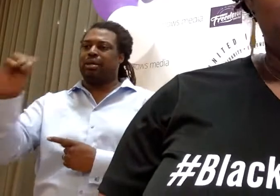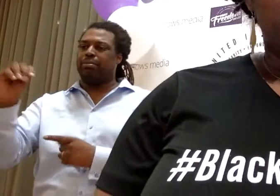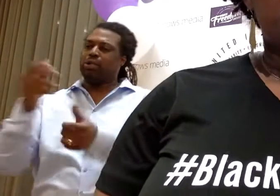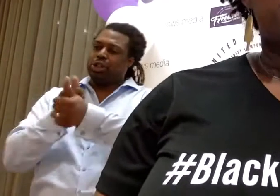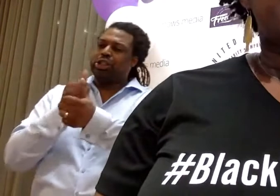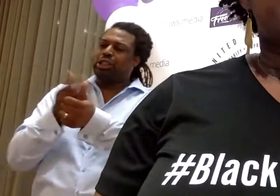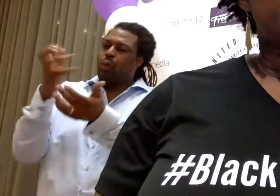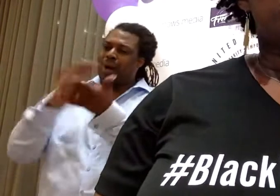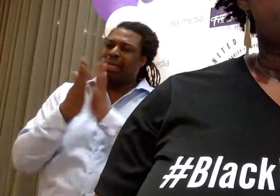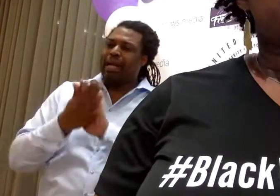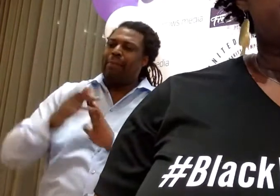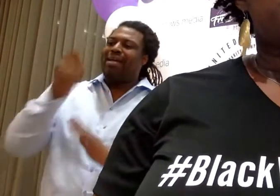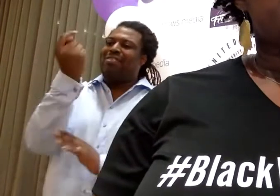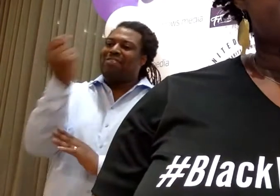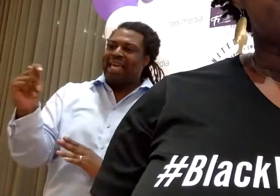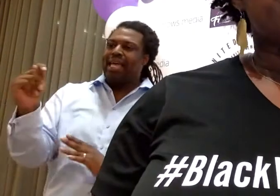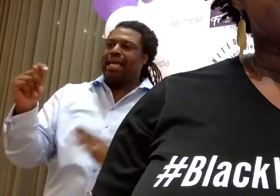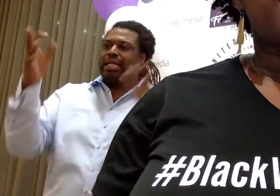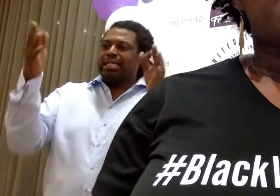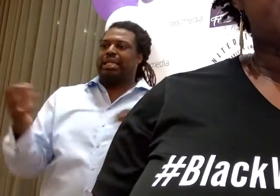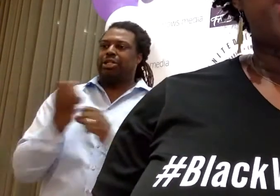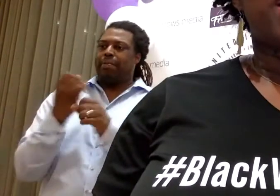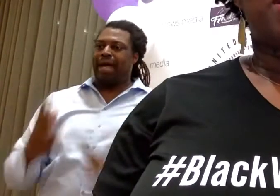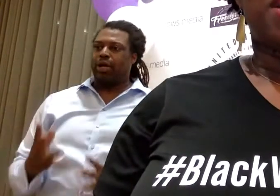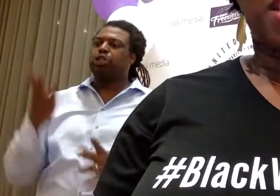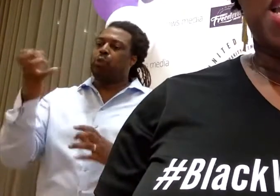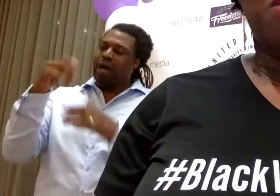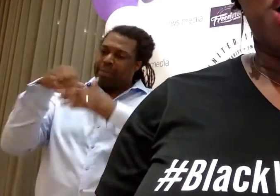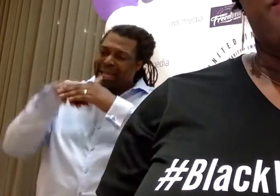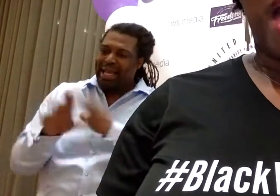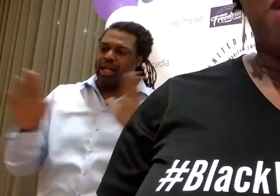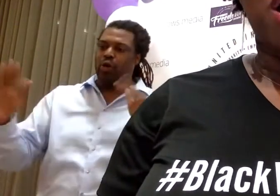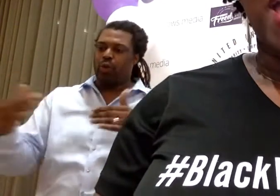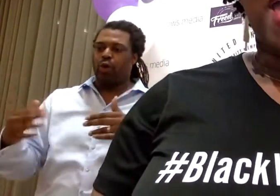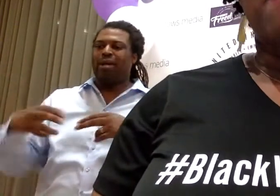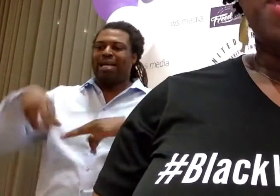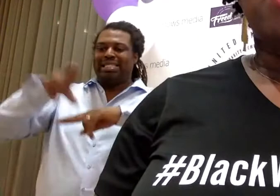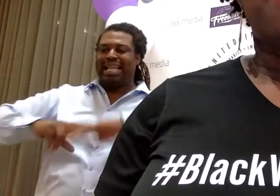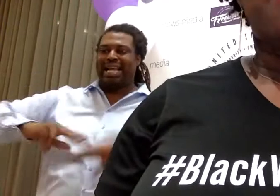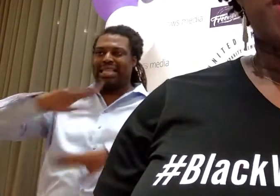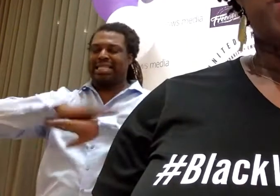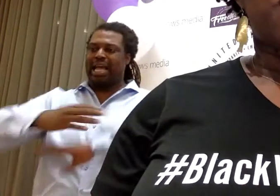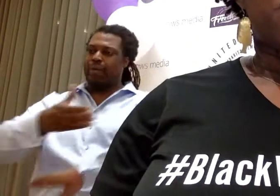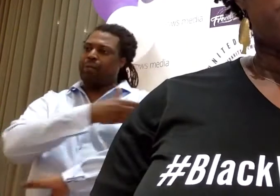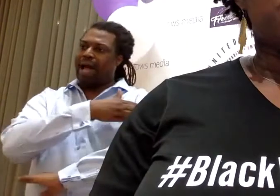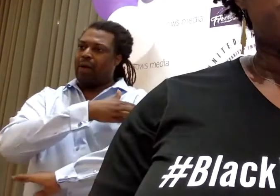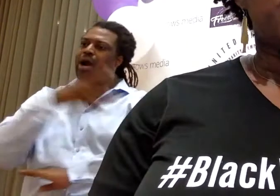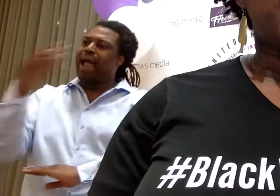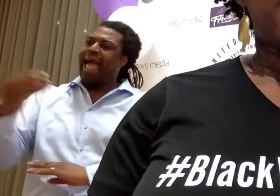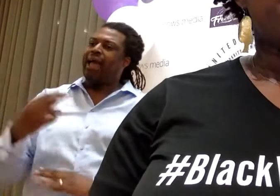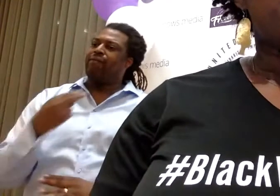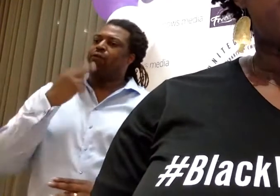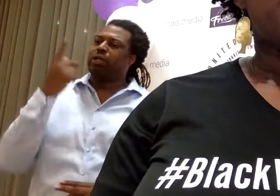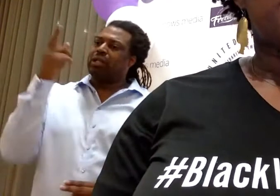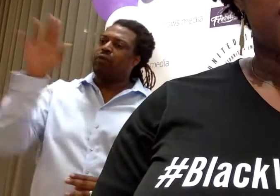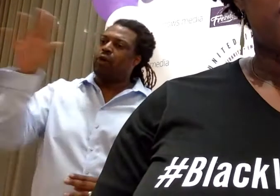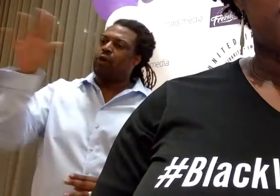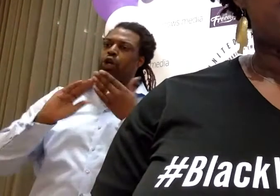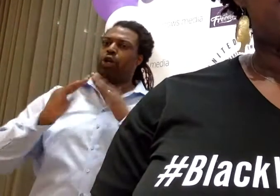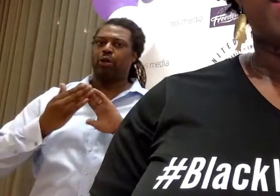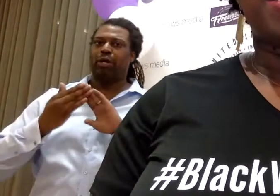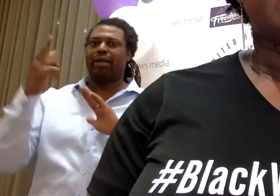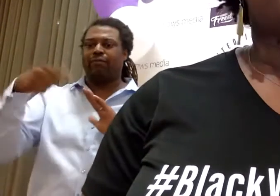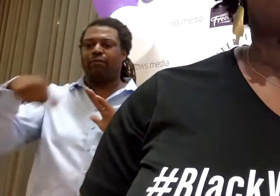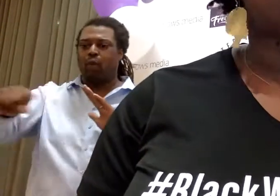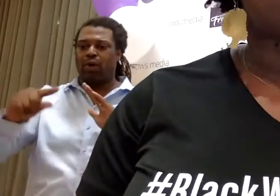maker. She wanted to be present in the room, pulling up a chair to the table of power and being the voice for her community and for this nation.